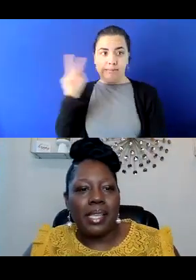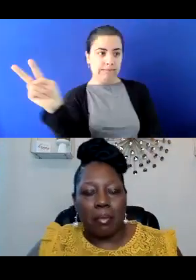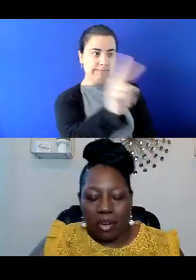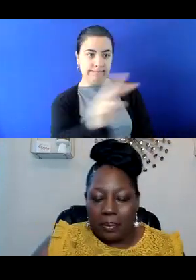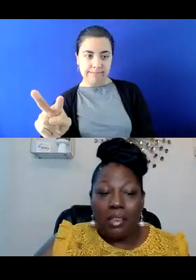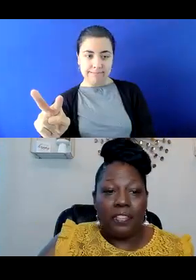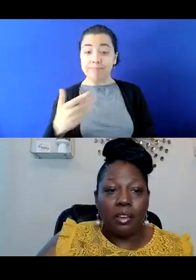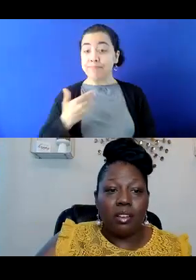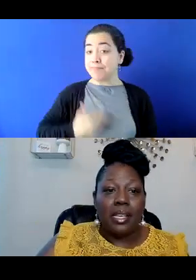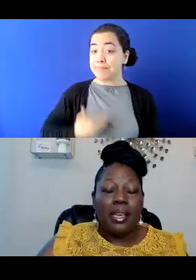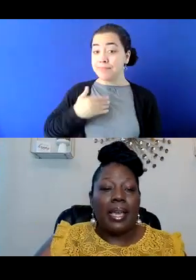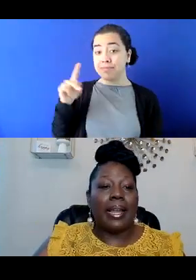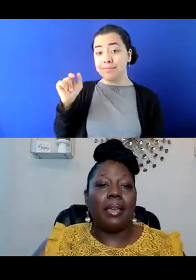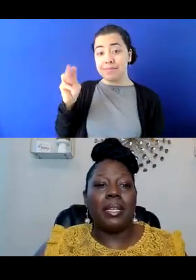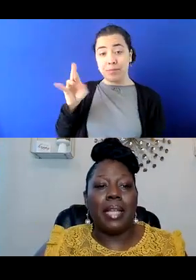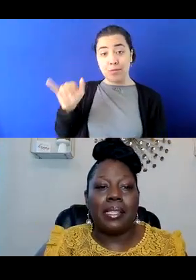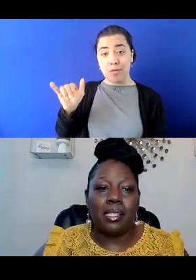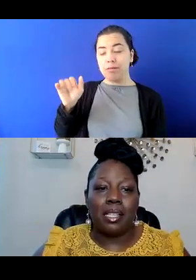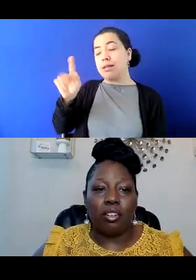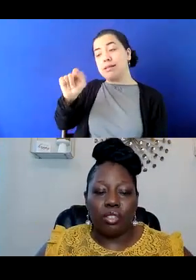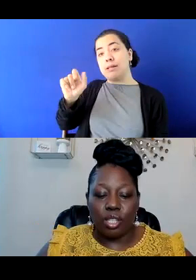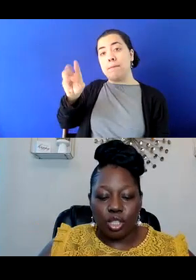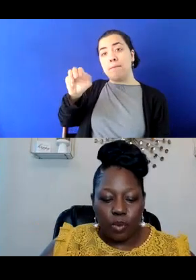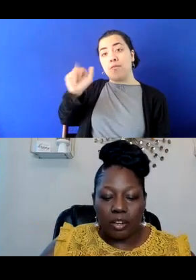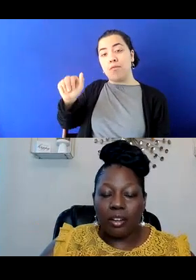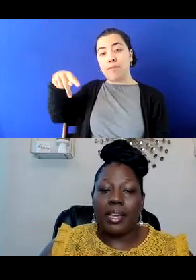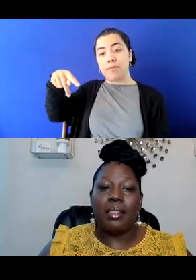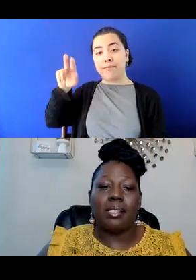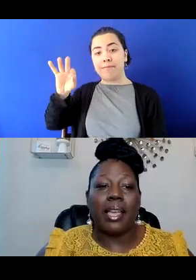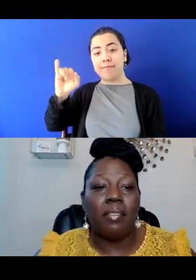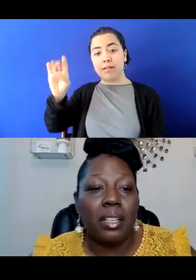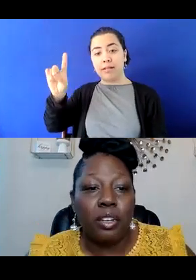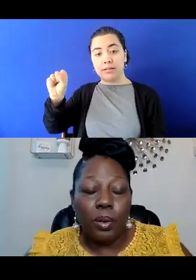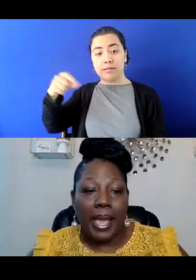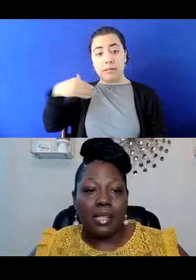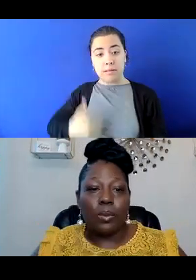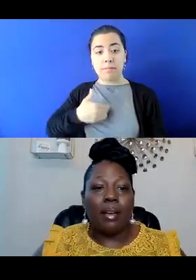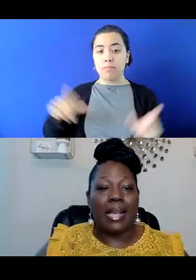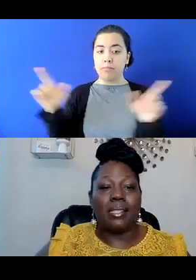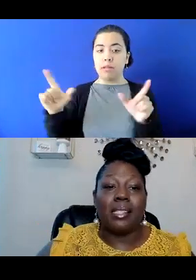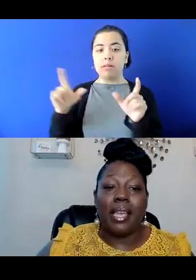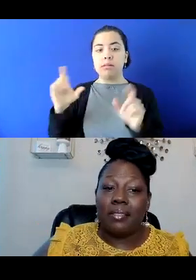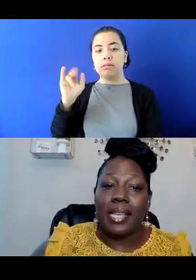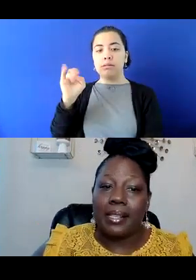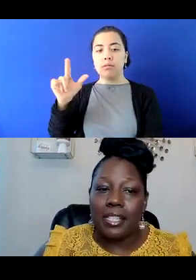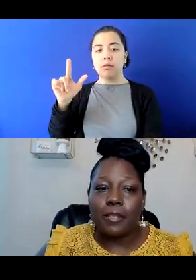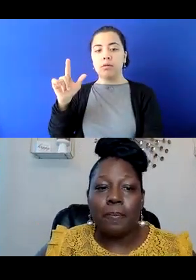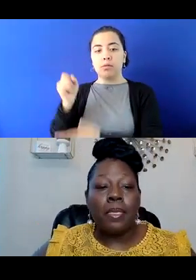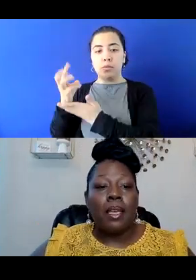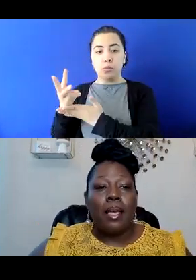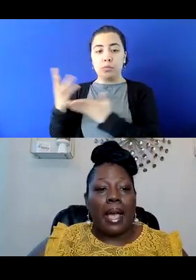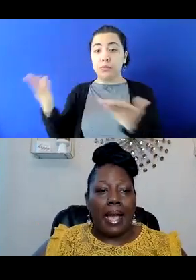name is Tamara P. Fields, and I am a licensed clinical social worker in the state of Illinois as well as the state of